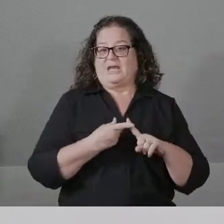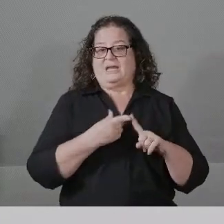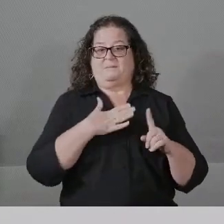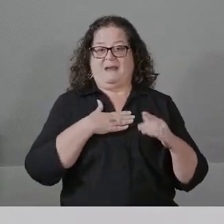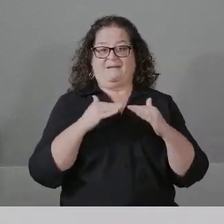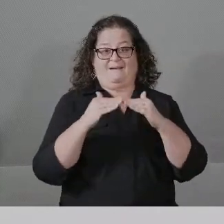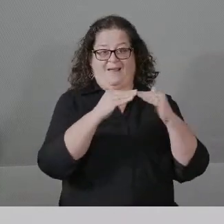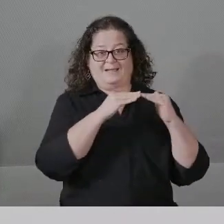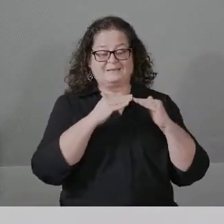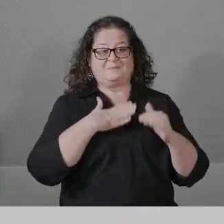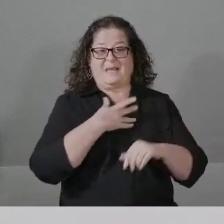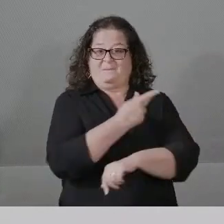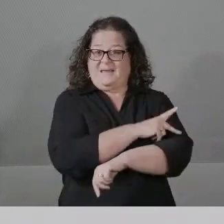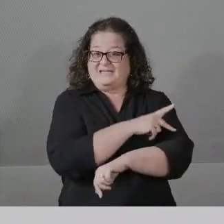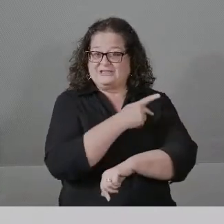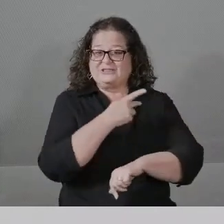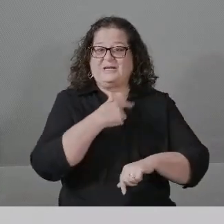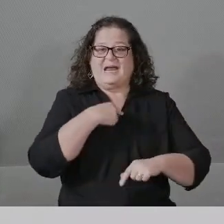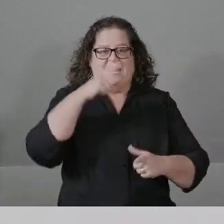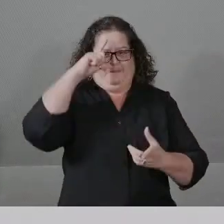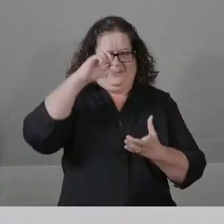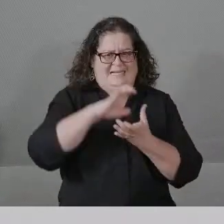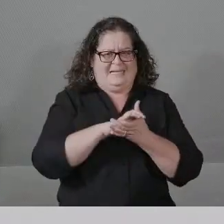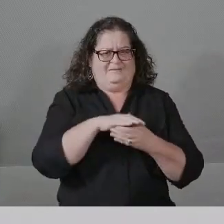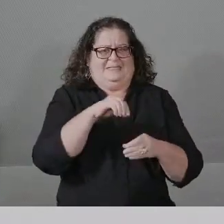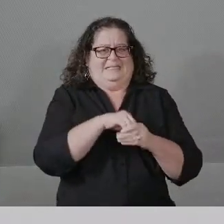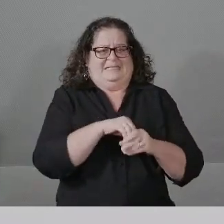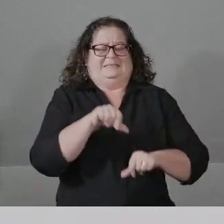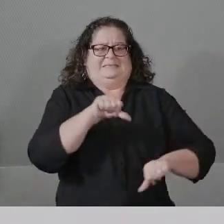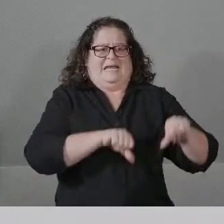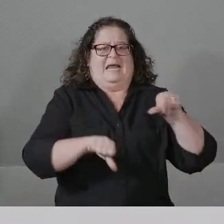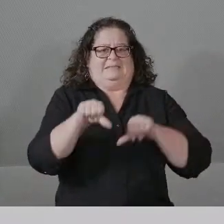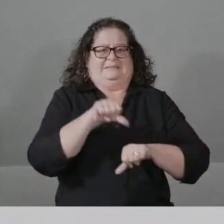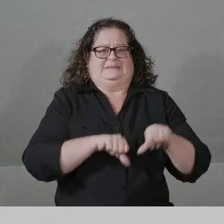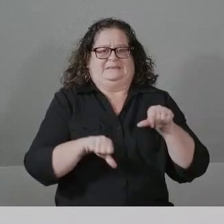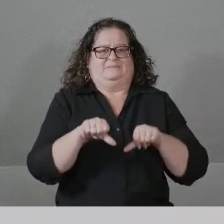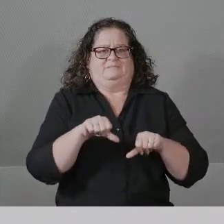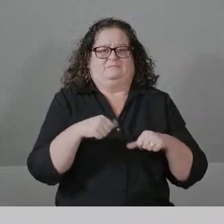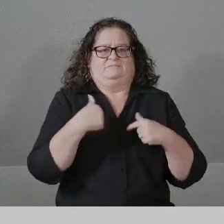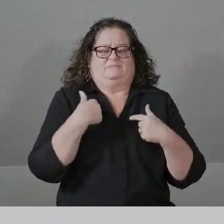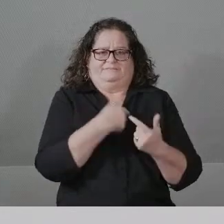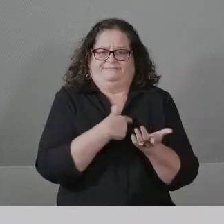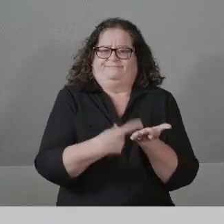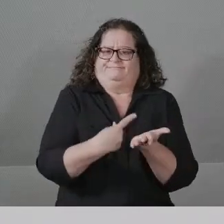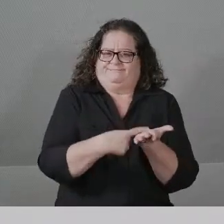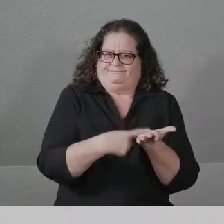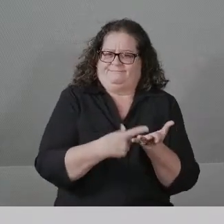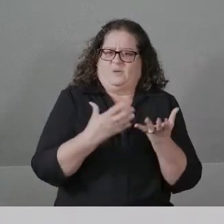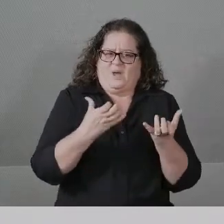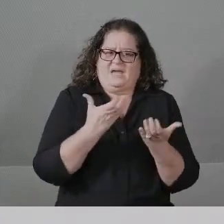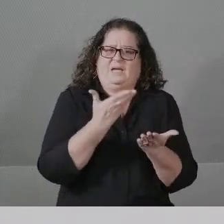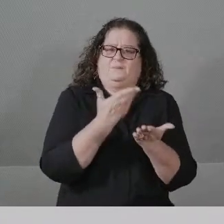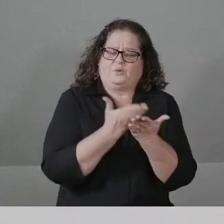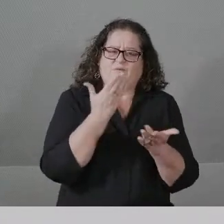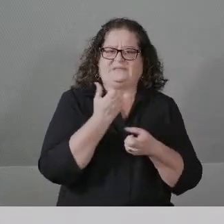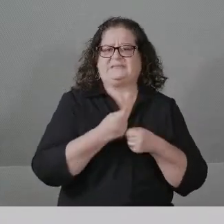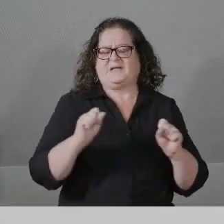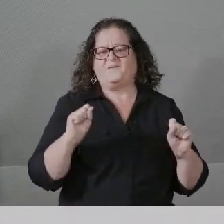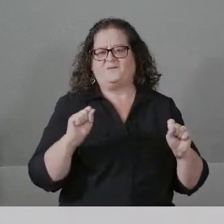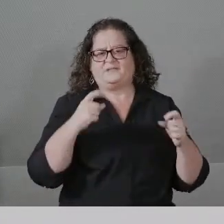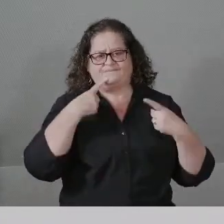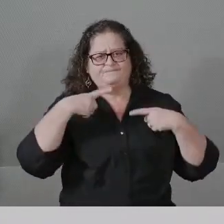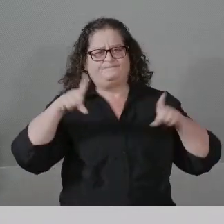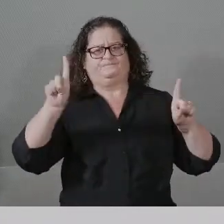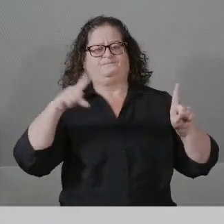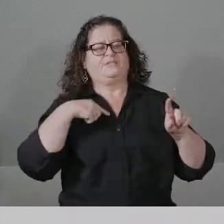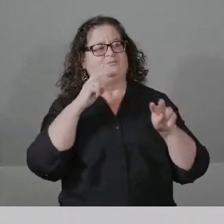and I believe in the science. We've been talking about this. I'm excited for this. I want to show everyone that it's safe, it's effective, and I look forward to getting this to